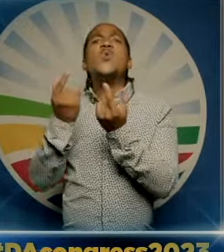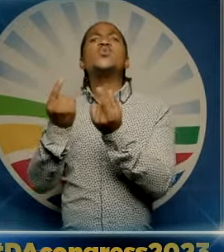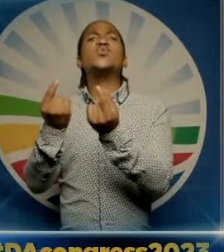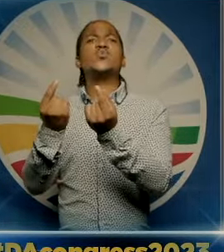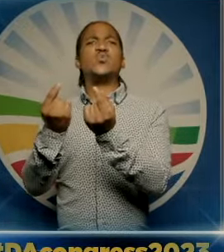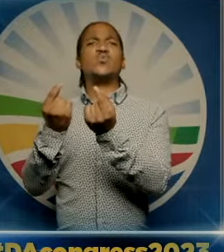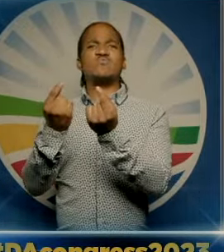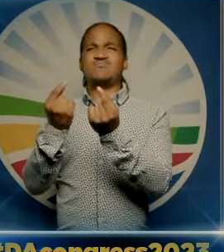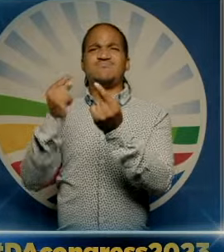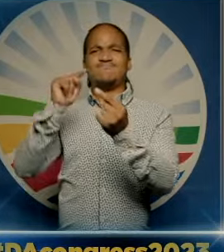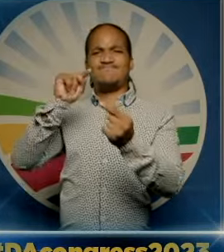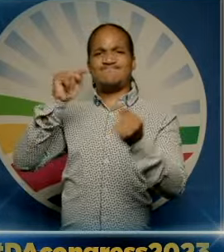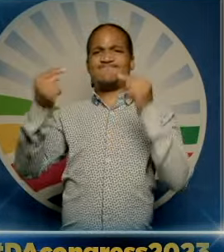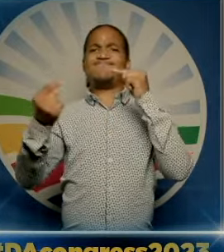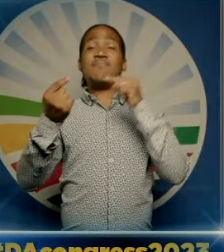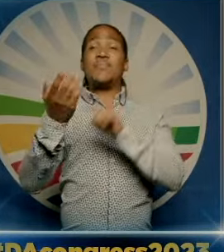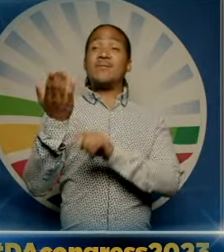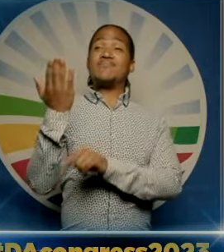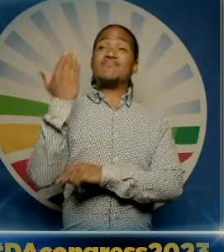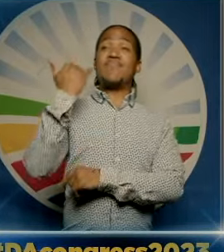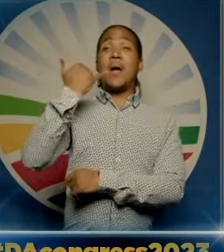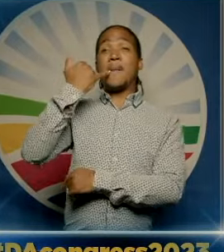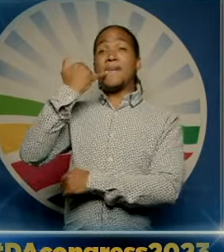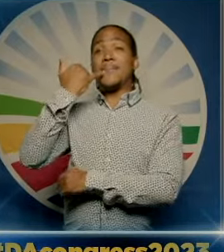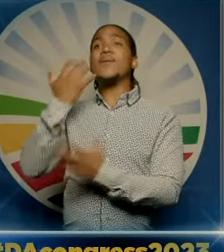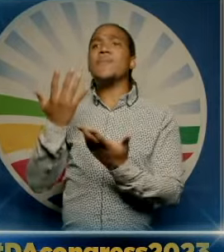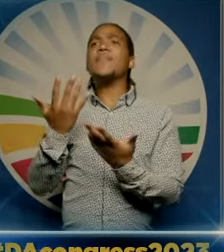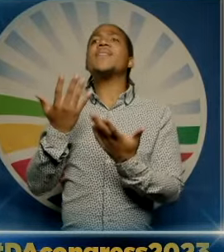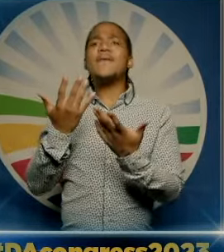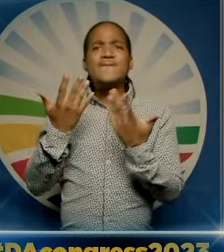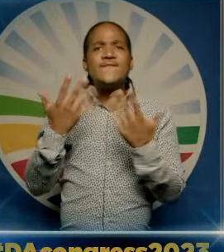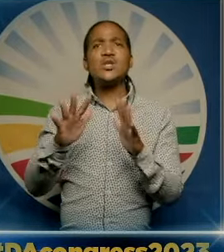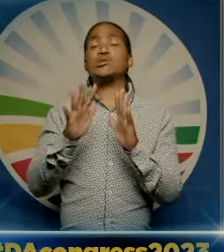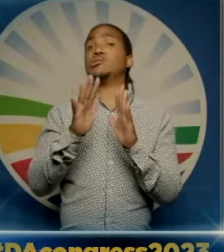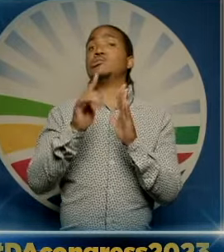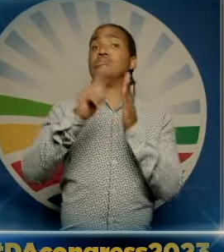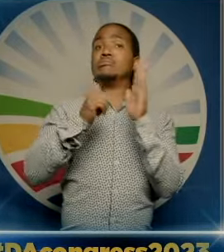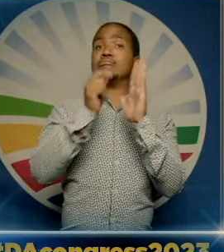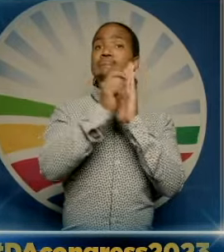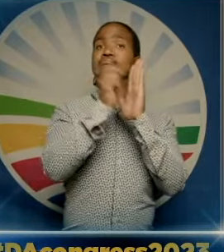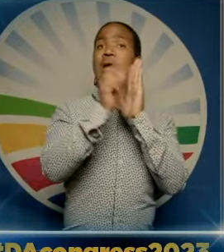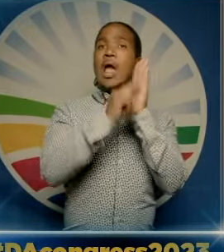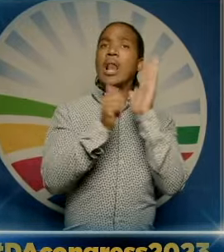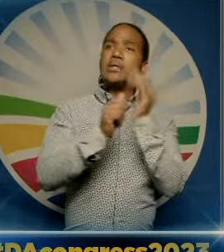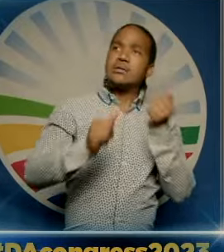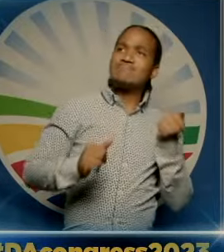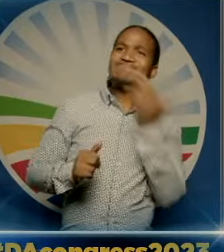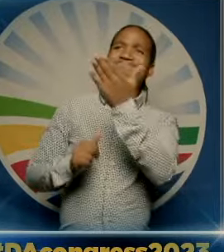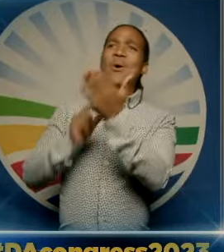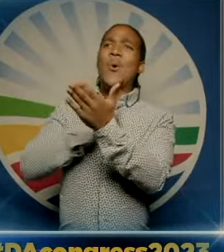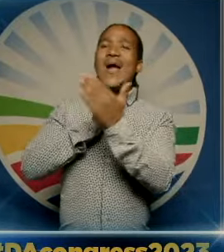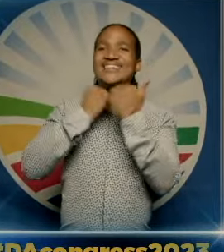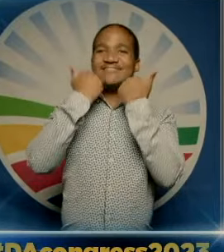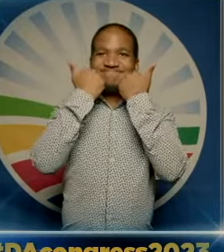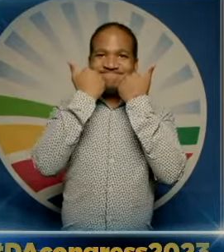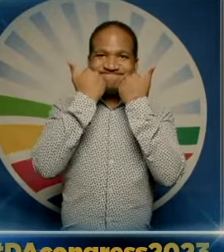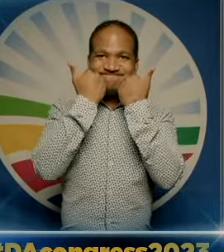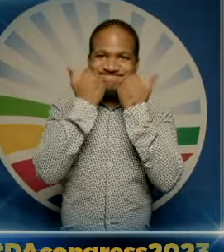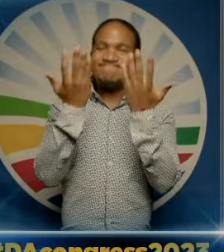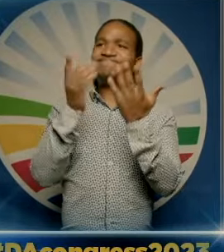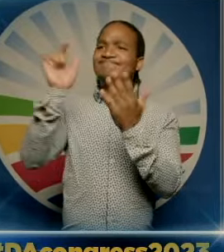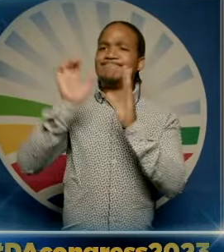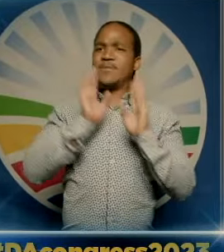its former president, Thabo Mbeki, penned a scathing letter to the ANC for their shameless, indefensible